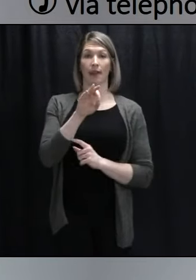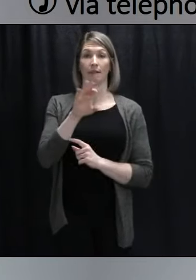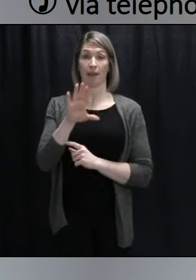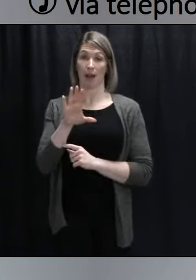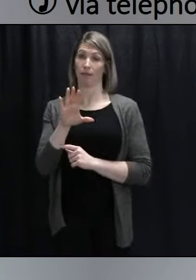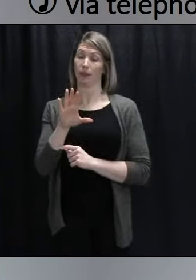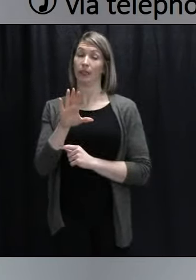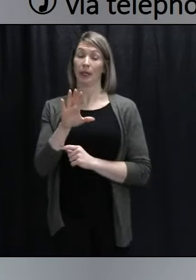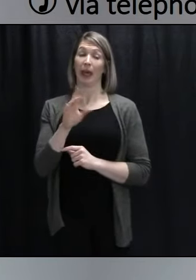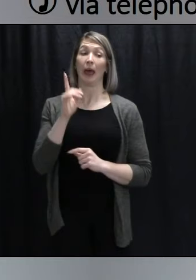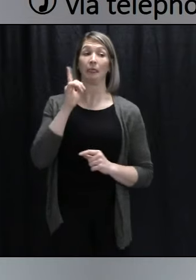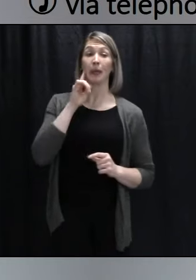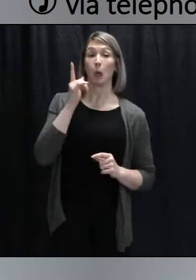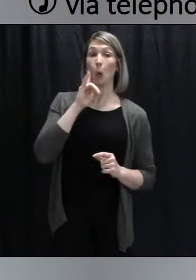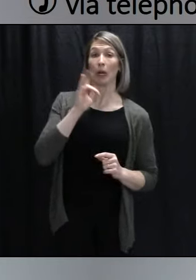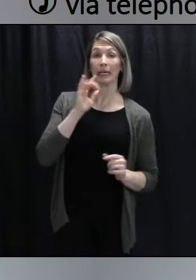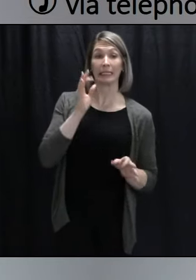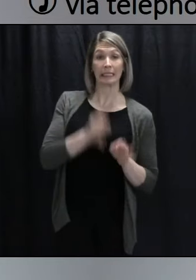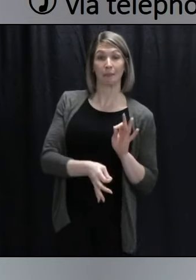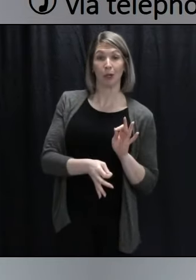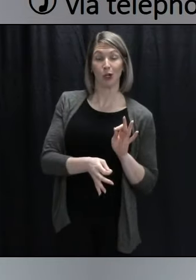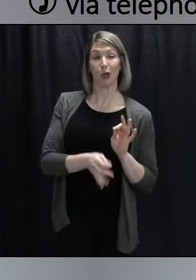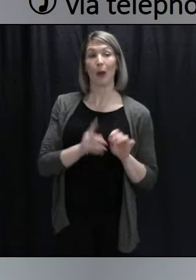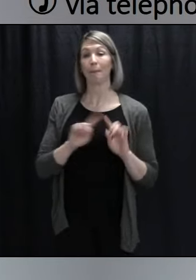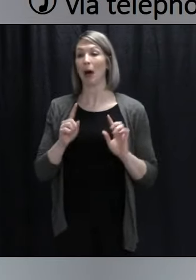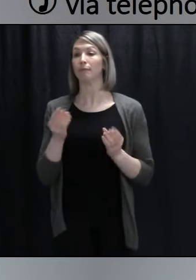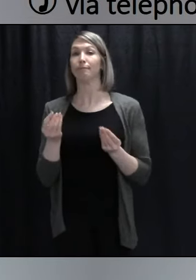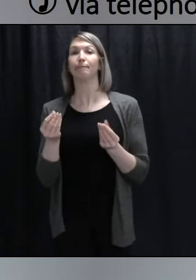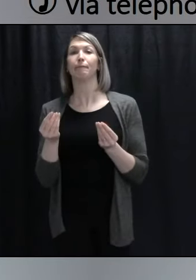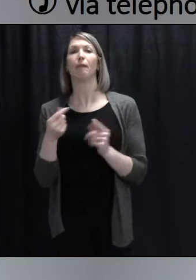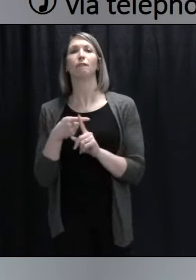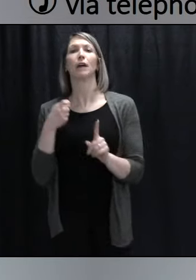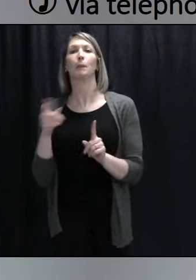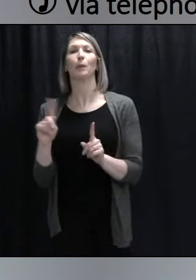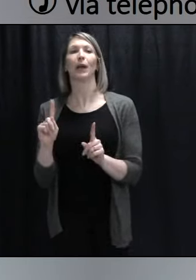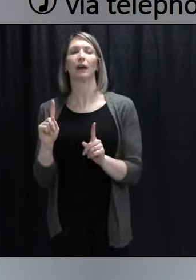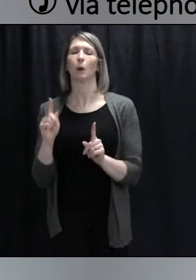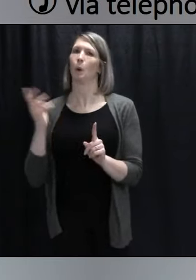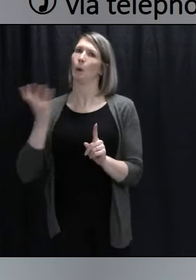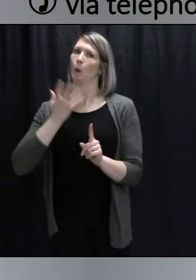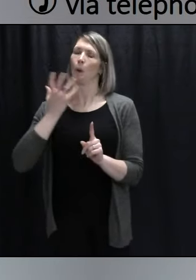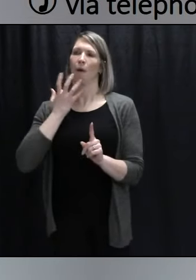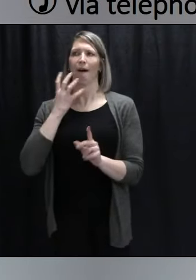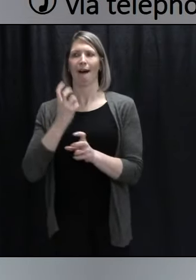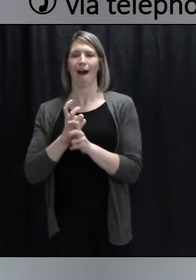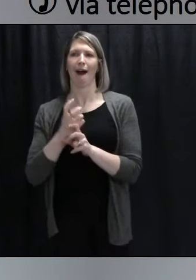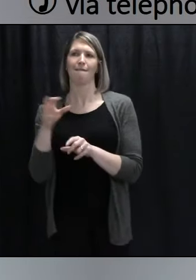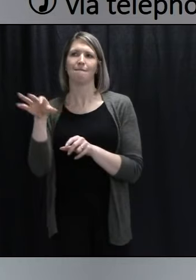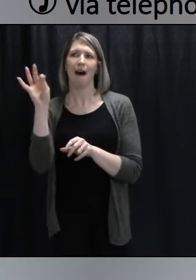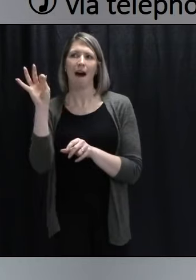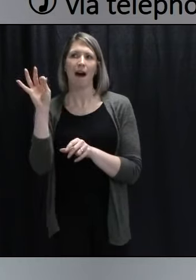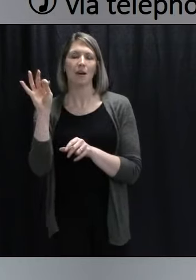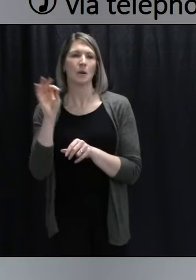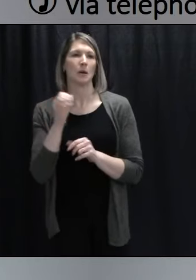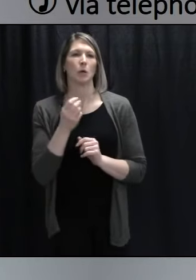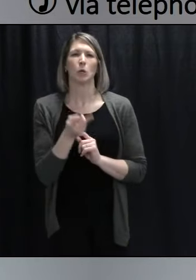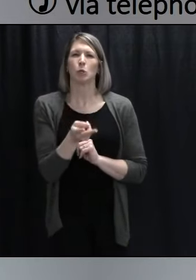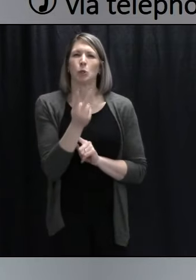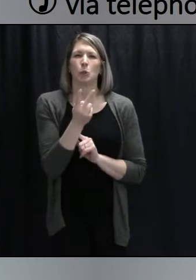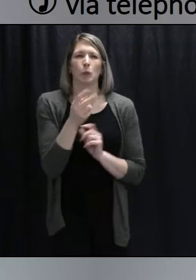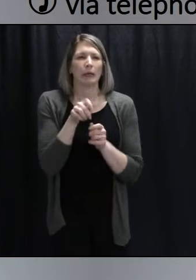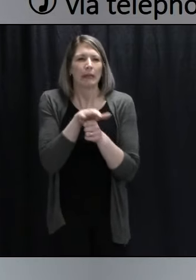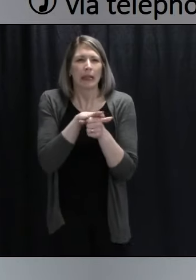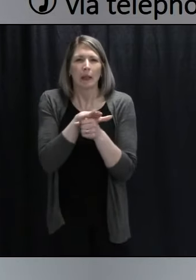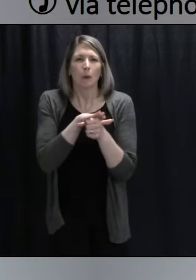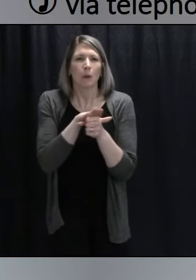it is made are not actually made in Canada. There's 1 or 2 locations that you can get it from in the States. So at